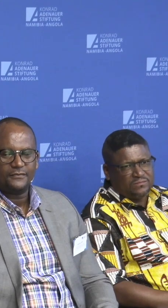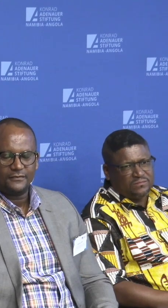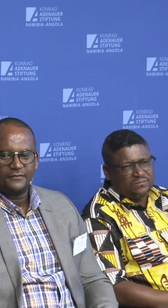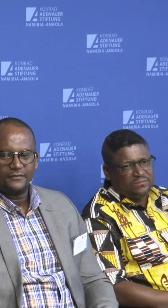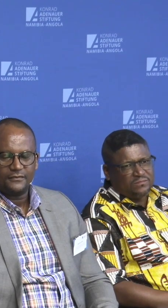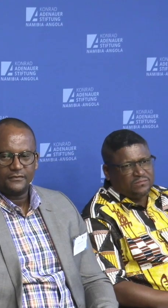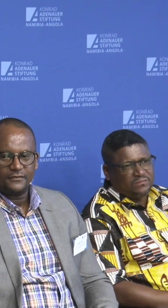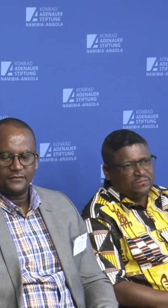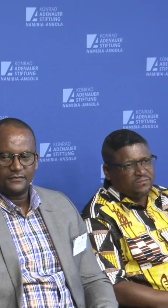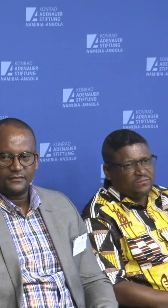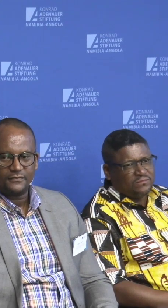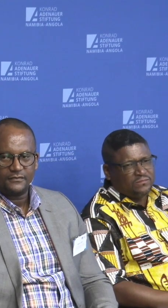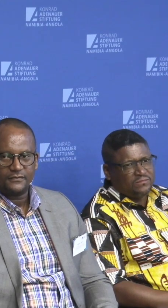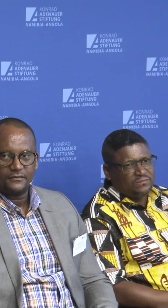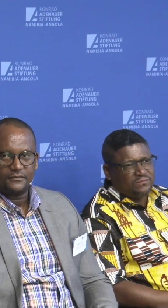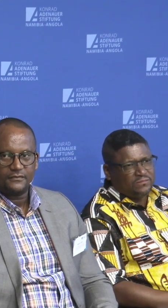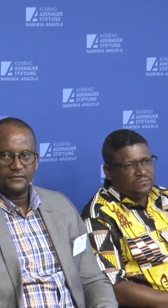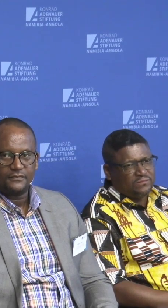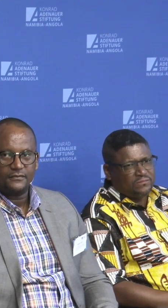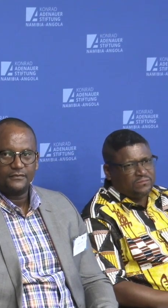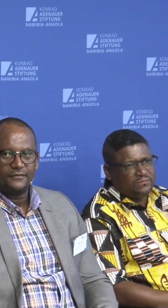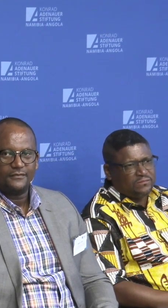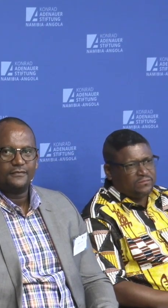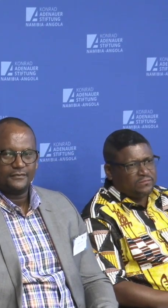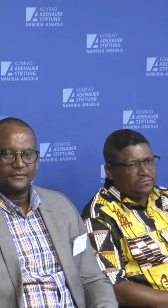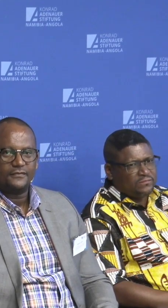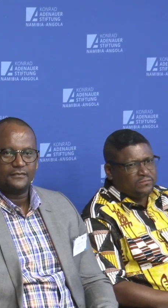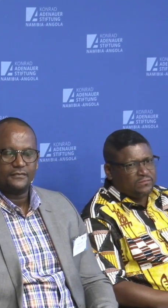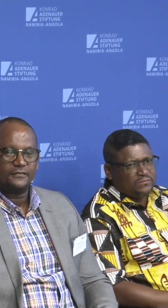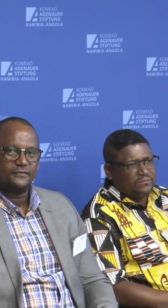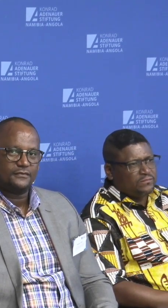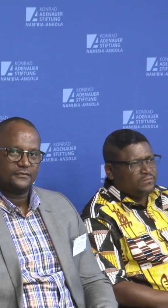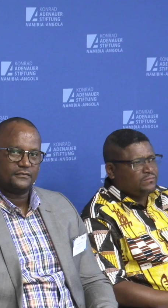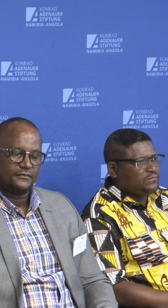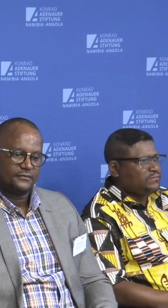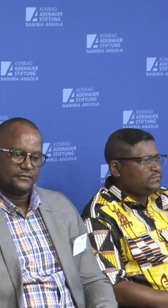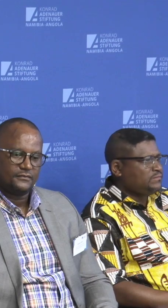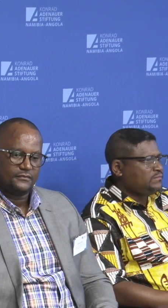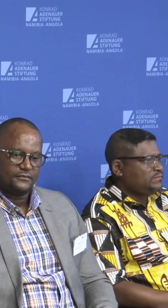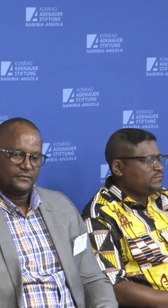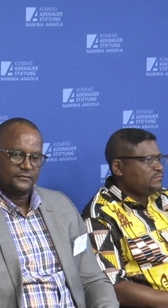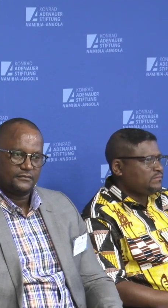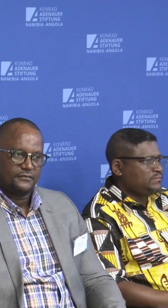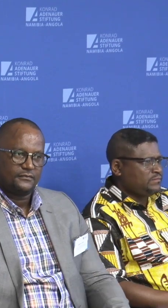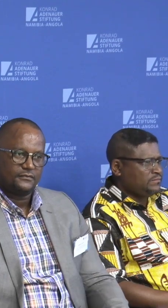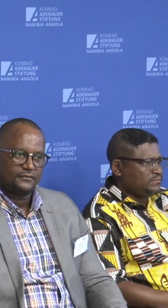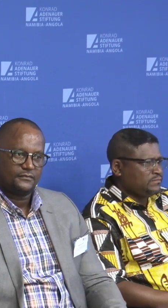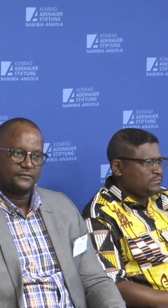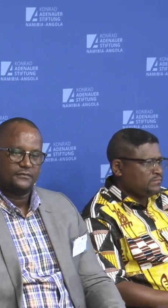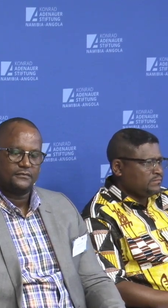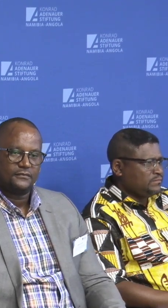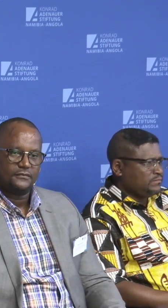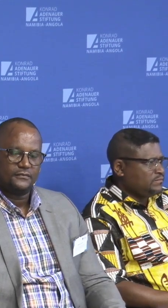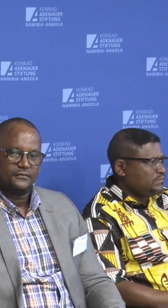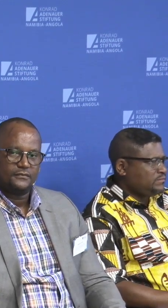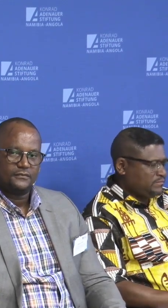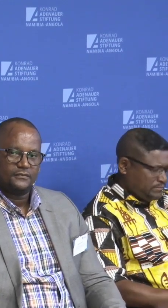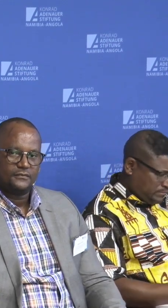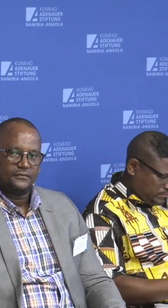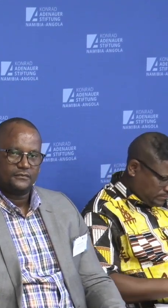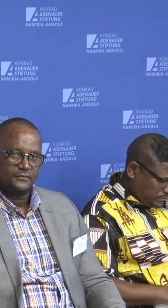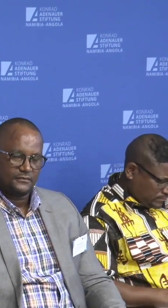Higher Education and Lifelong Learning. Ms. Rachel Philander, Senior Education Officer at the Ministry